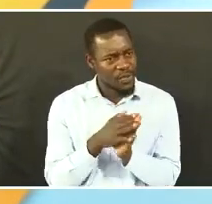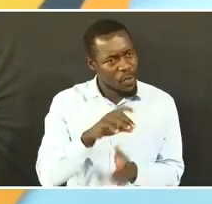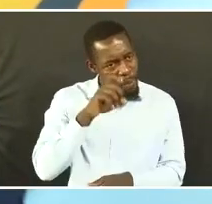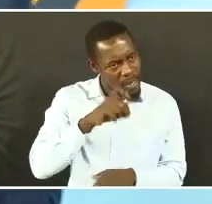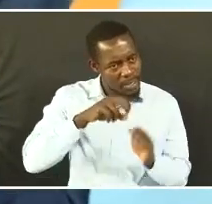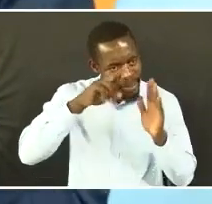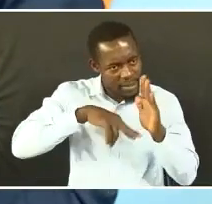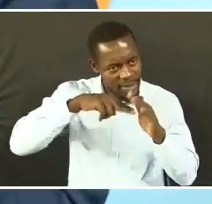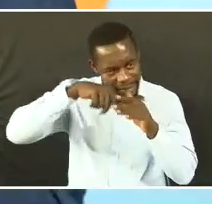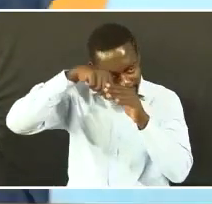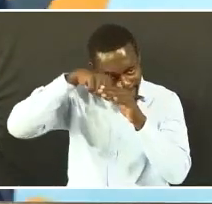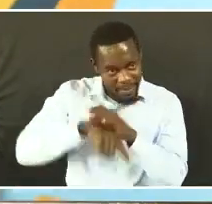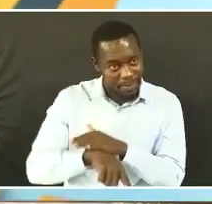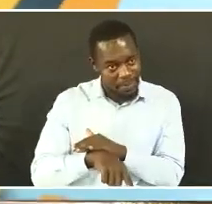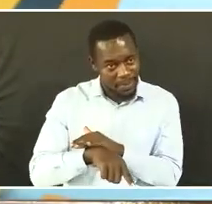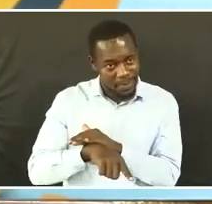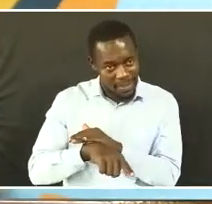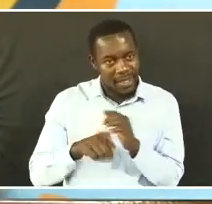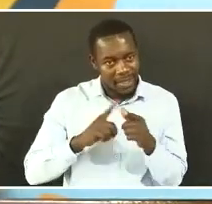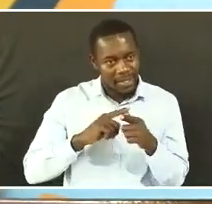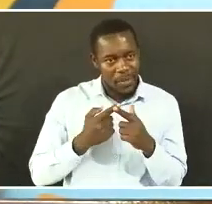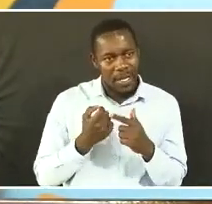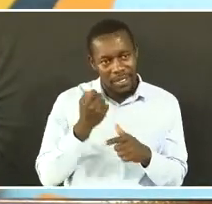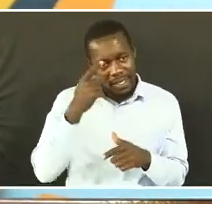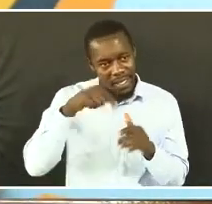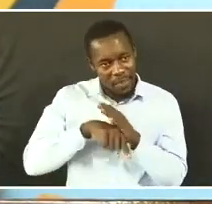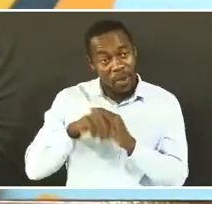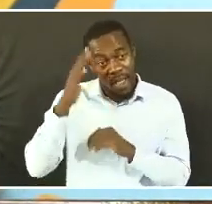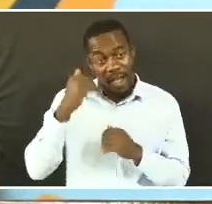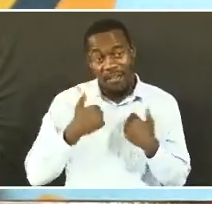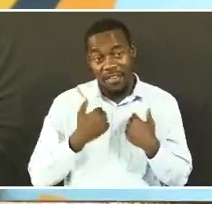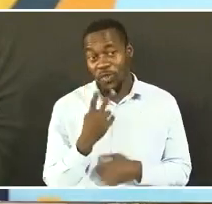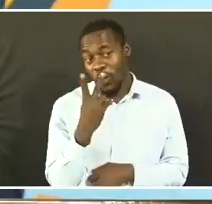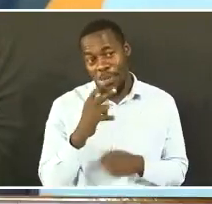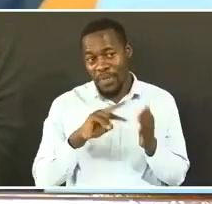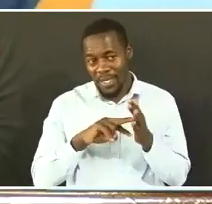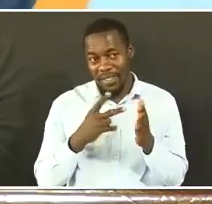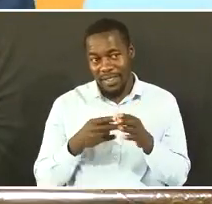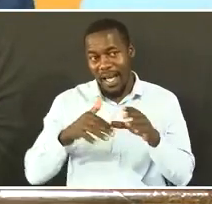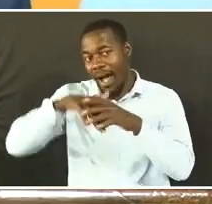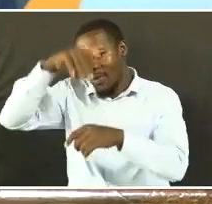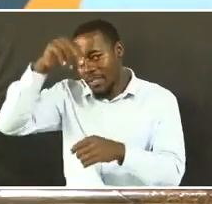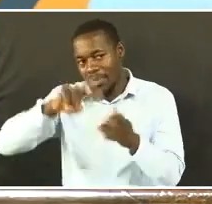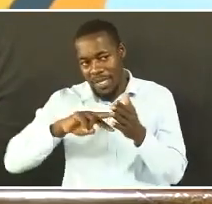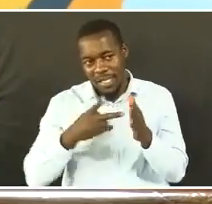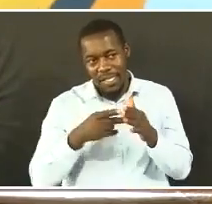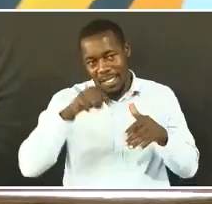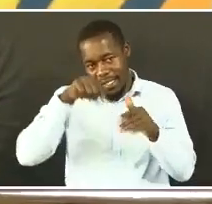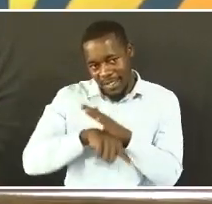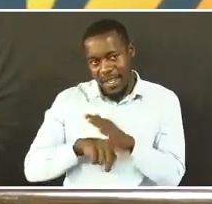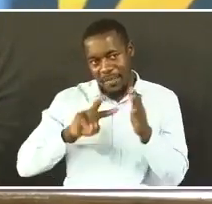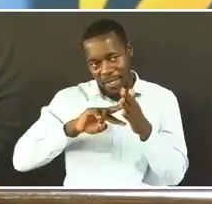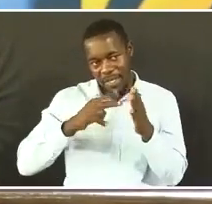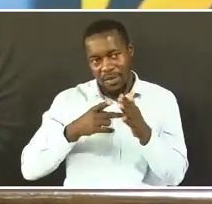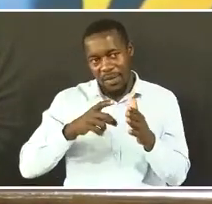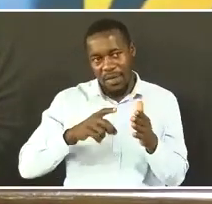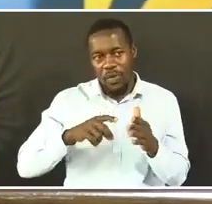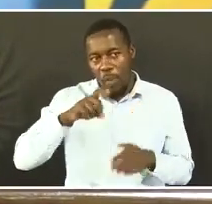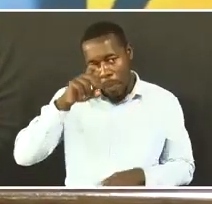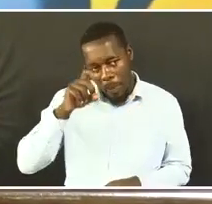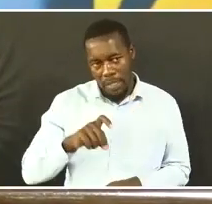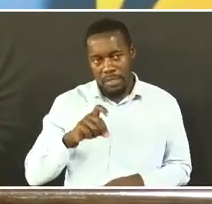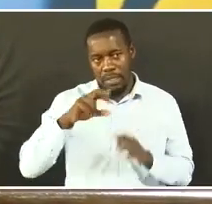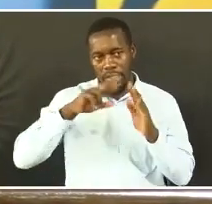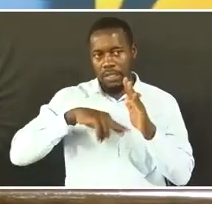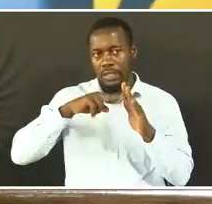keenly, for instance, in the story of the parable of the Good Samaritan, Ellen White notes in The Desire of Ages that those characters